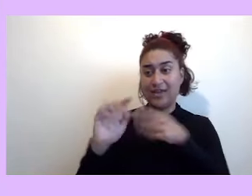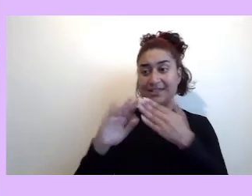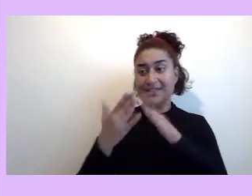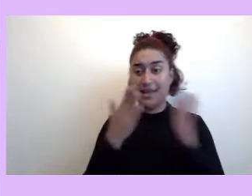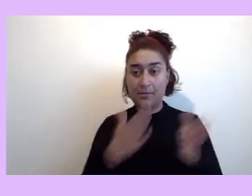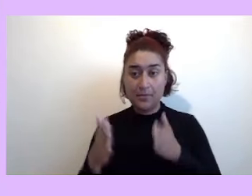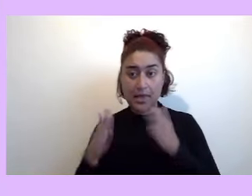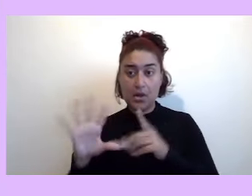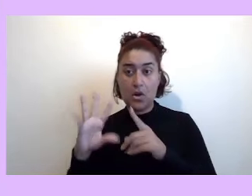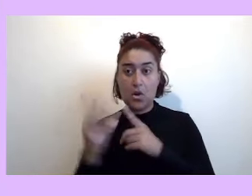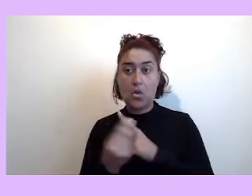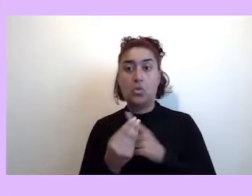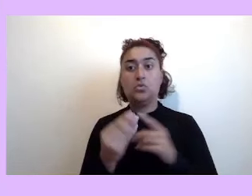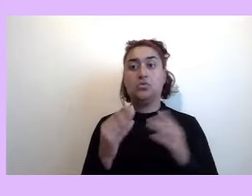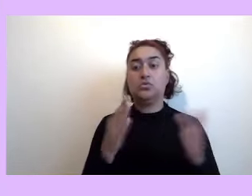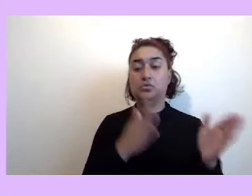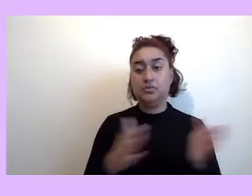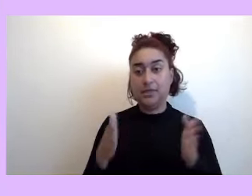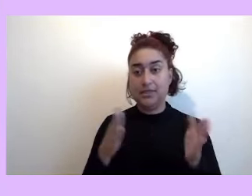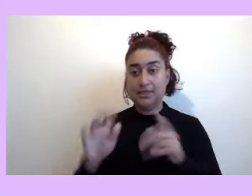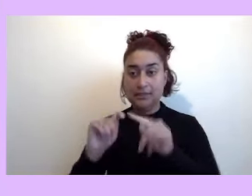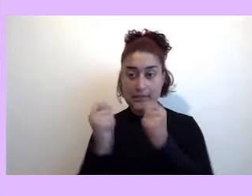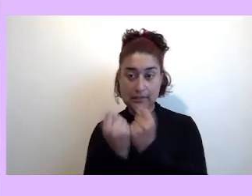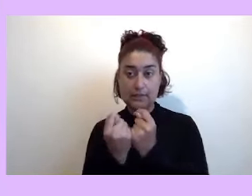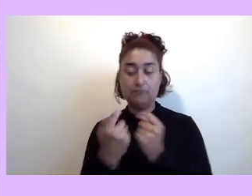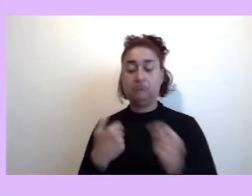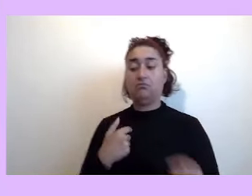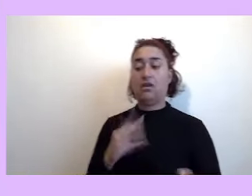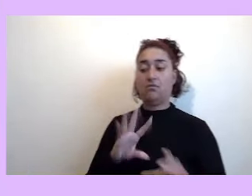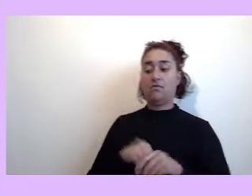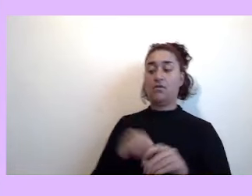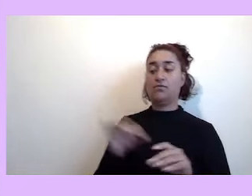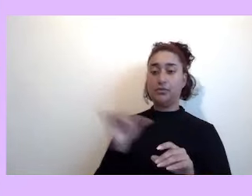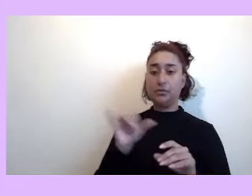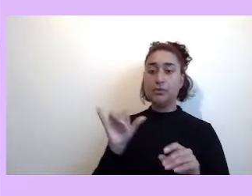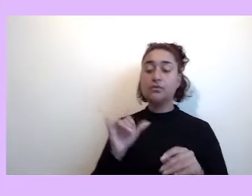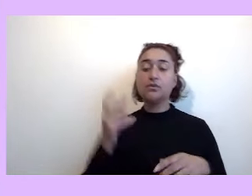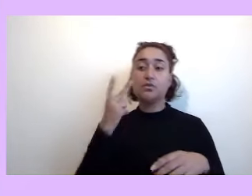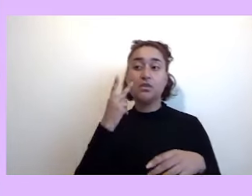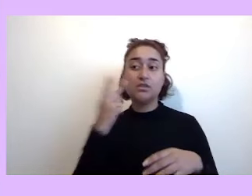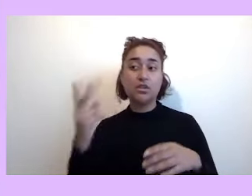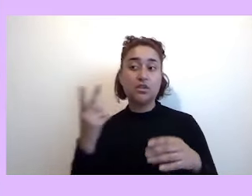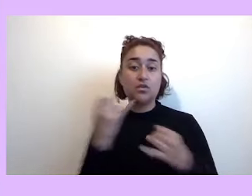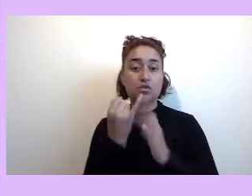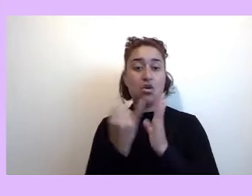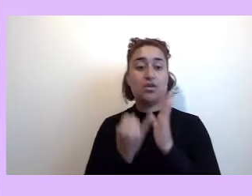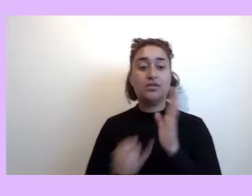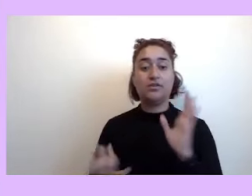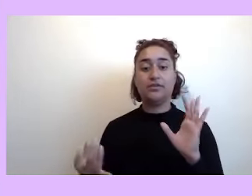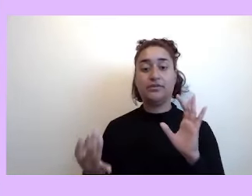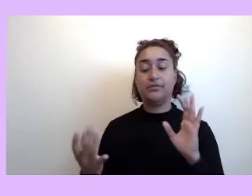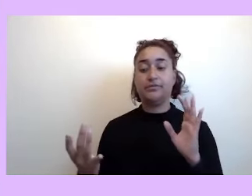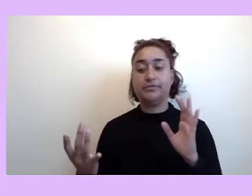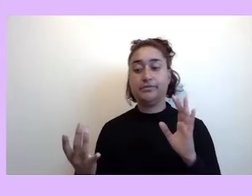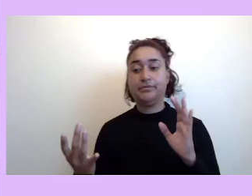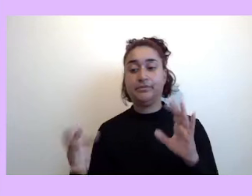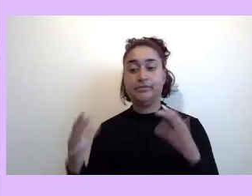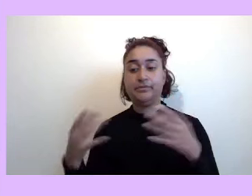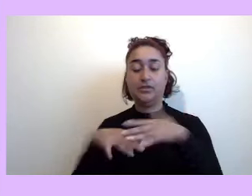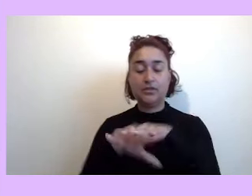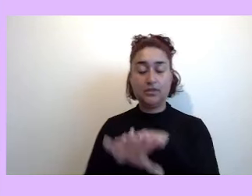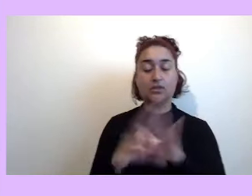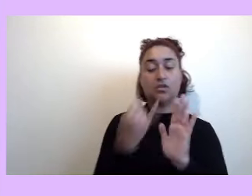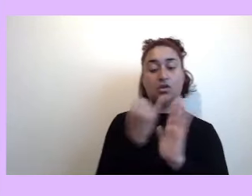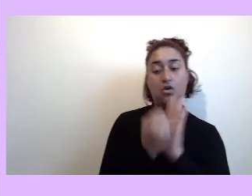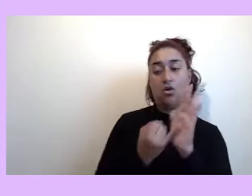team. I'm a city planner by training as well. And so we see the arts at the intersection of that community development and a lot of those questions, right? How